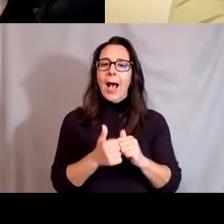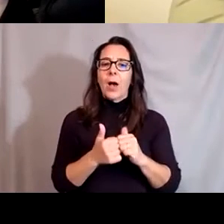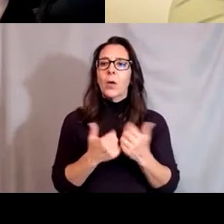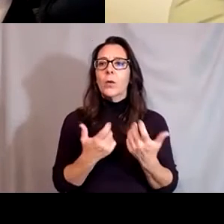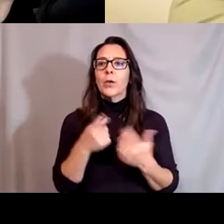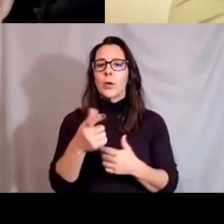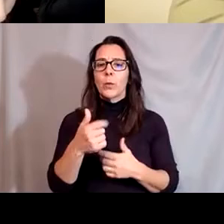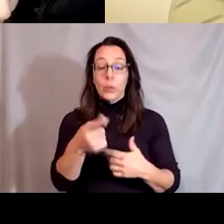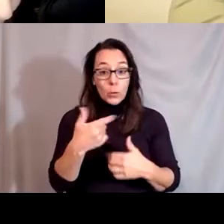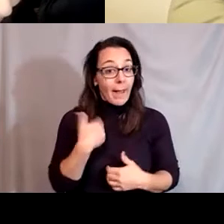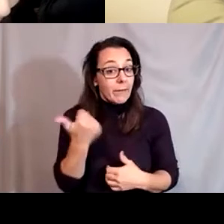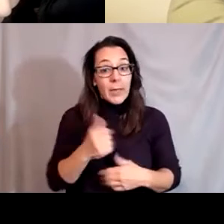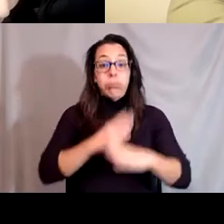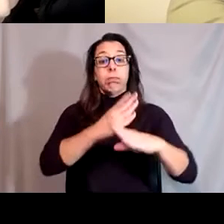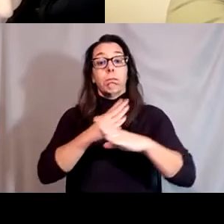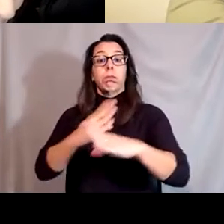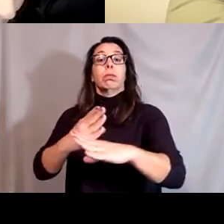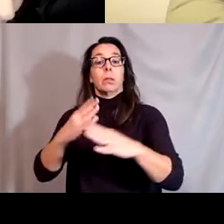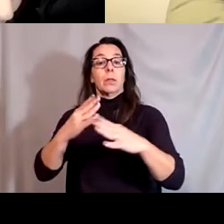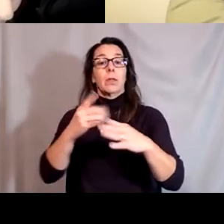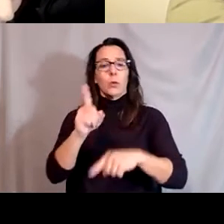do you guys see?